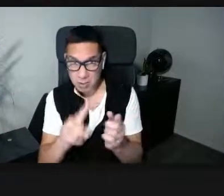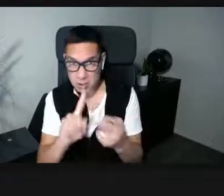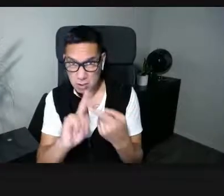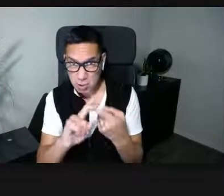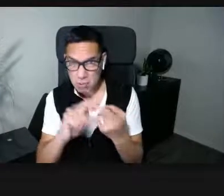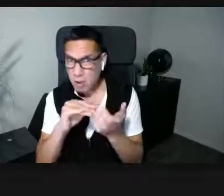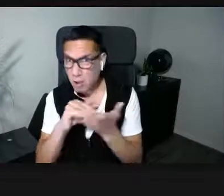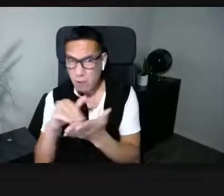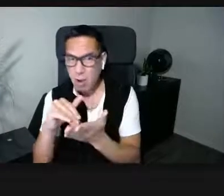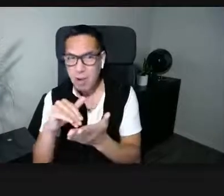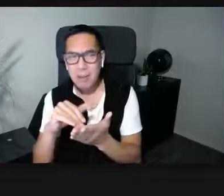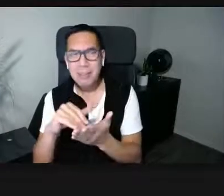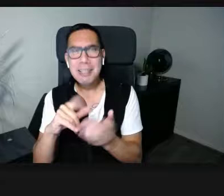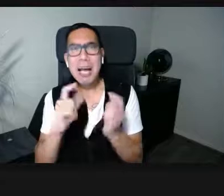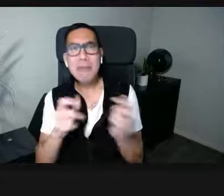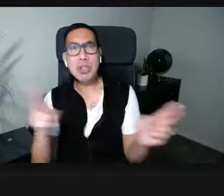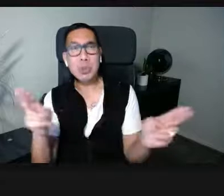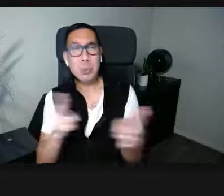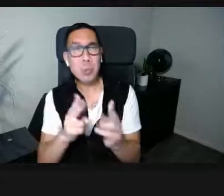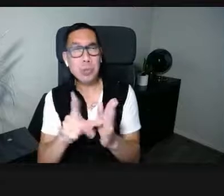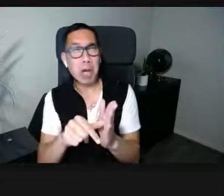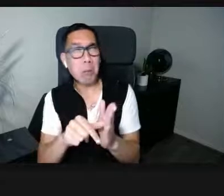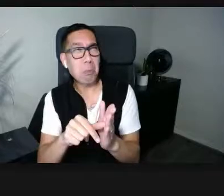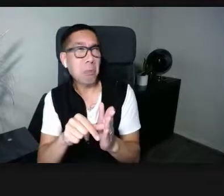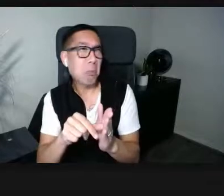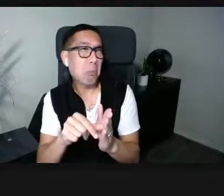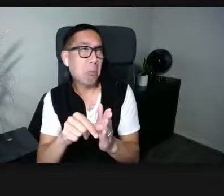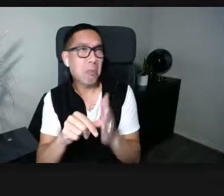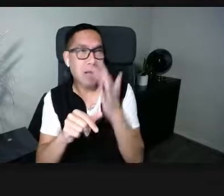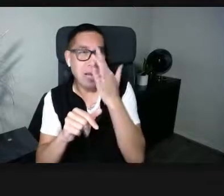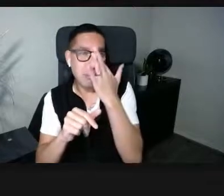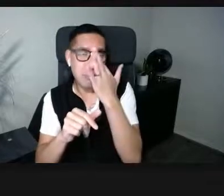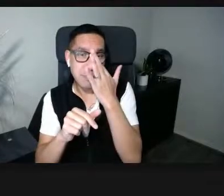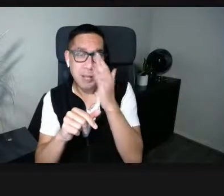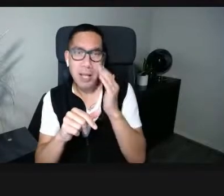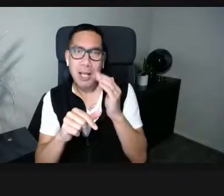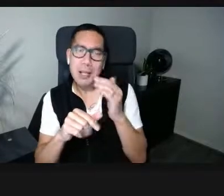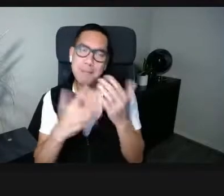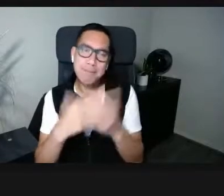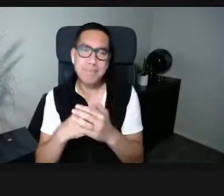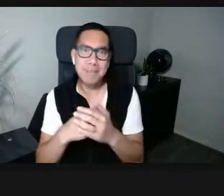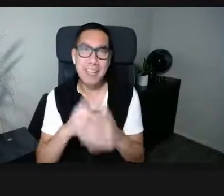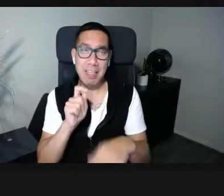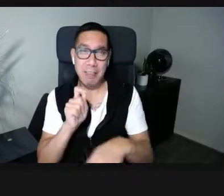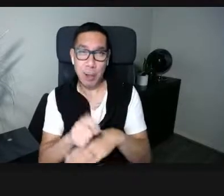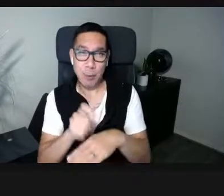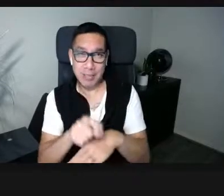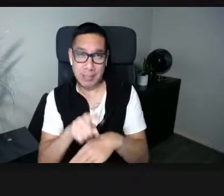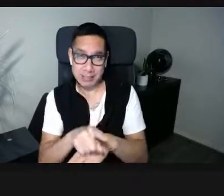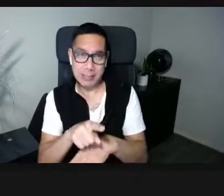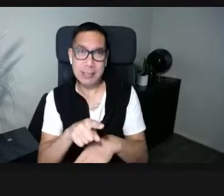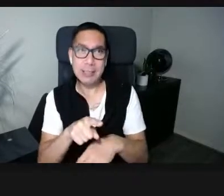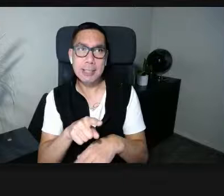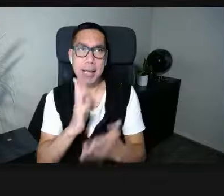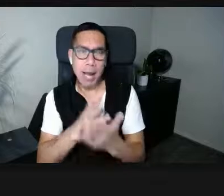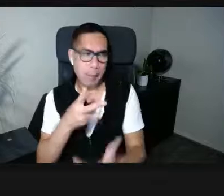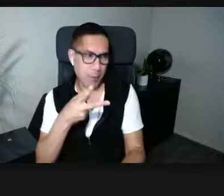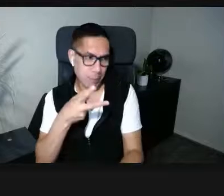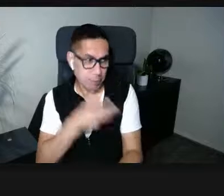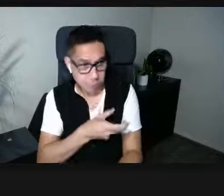After a short time, so this therapy would need to be